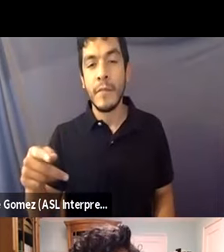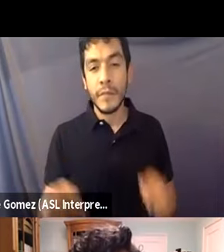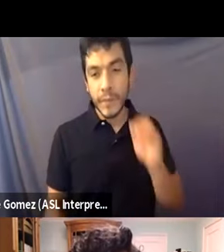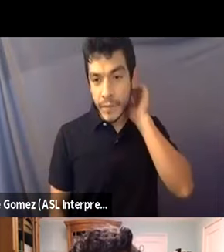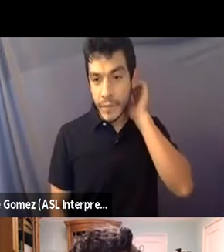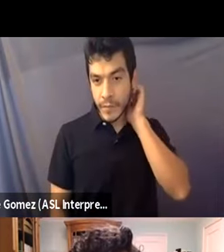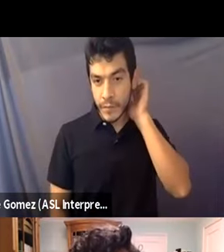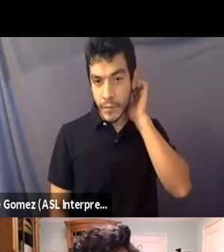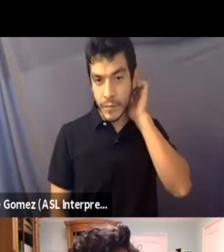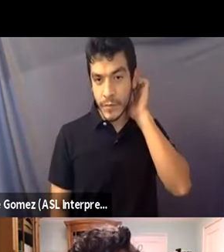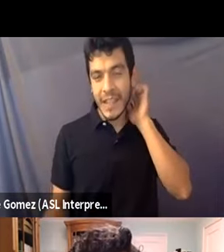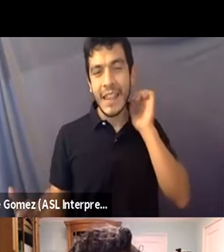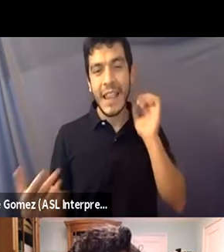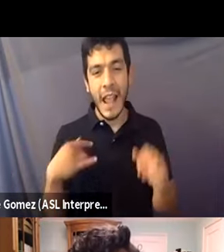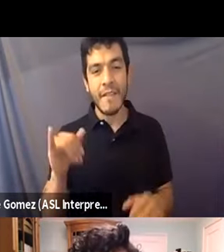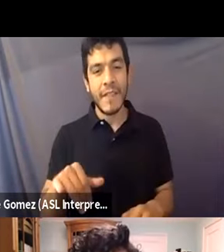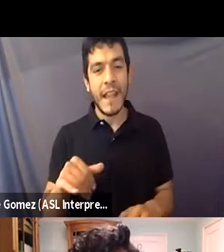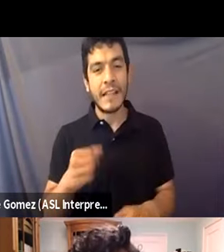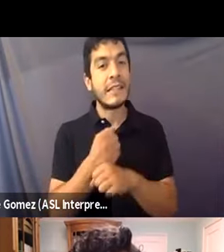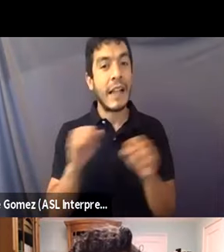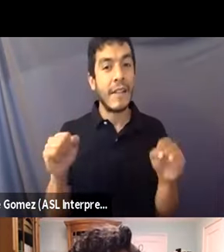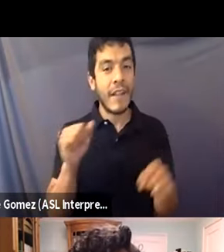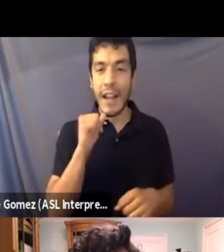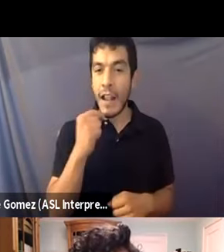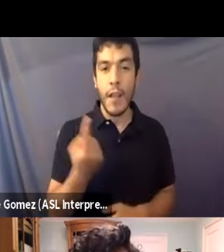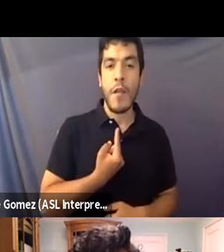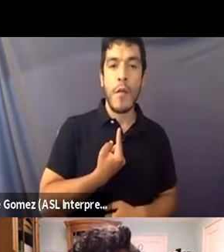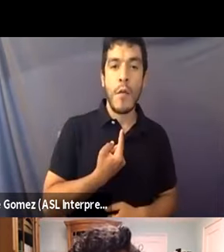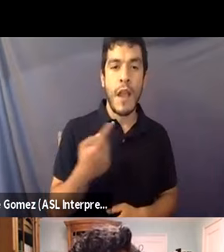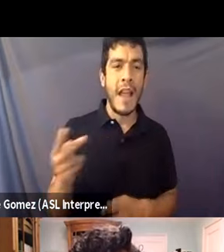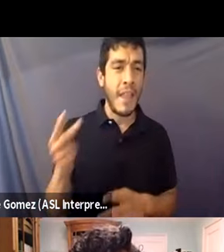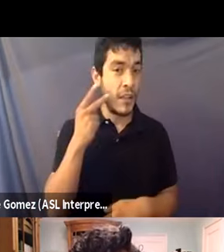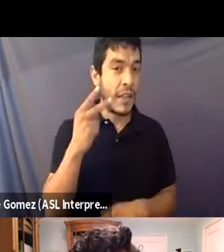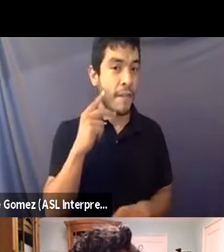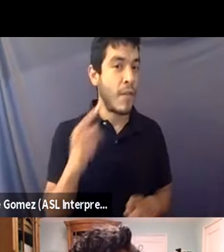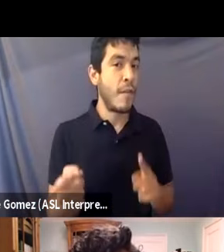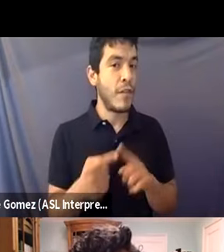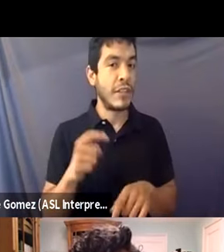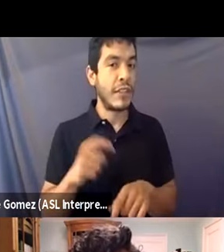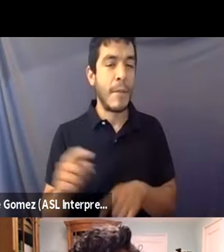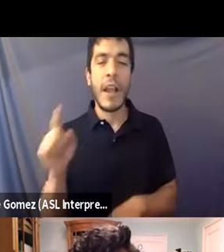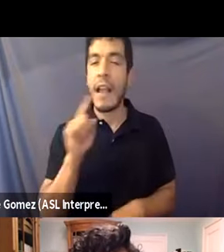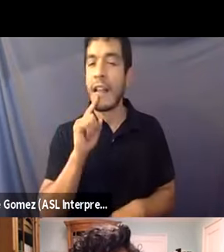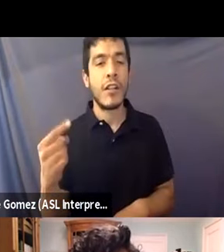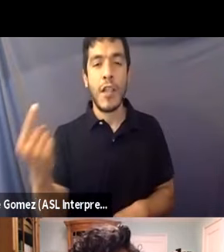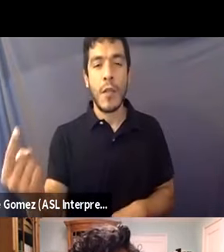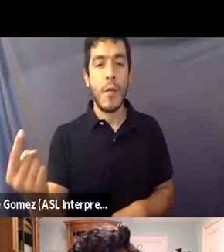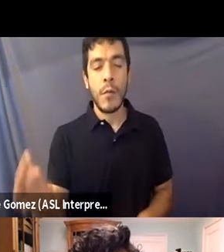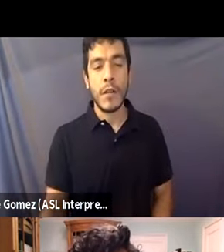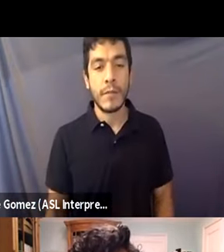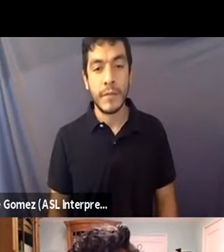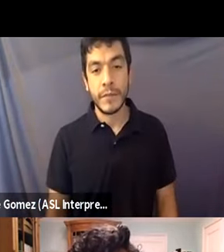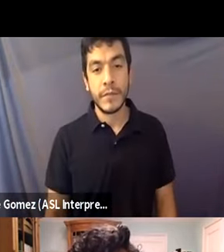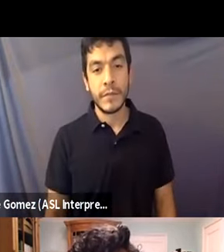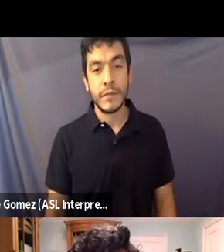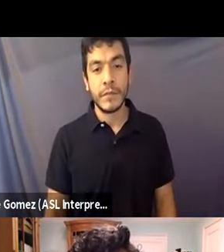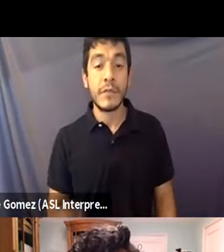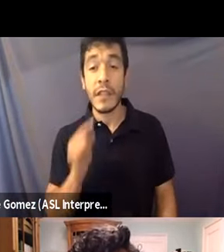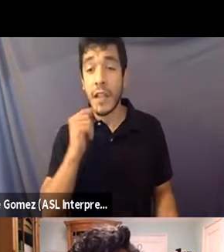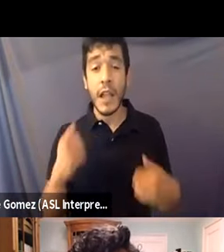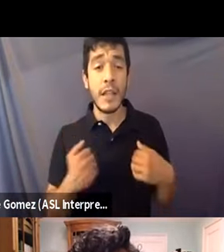sort of security that they're not the only ones. And they're seeing that for the first time that they're actually not the only ones. And actually young people have